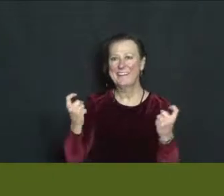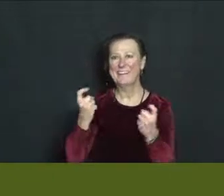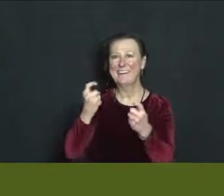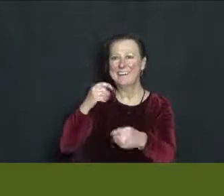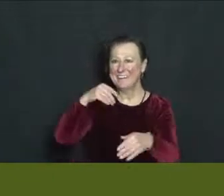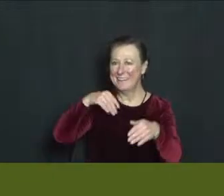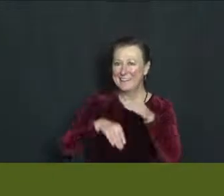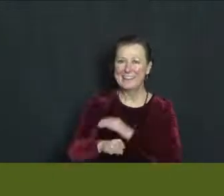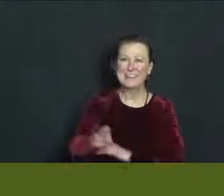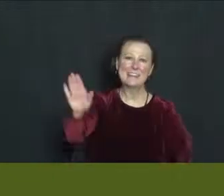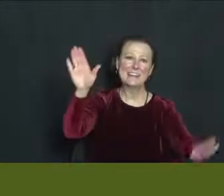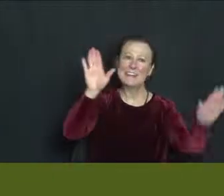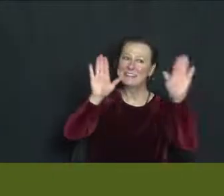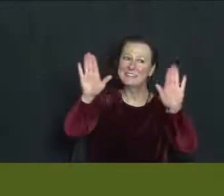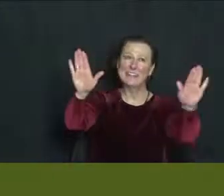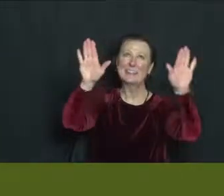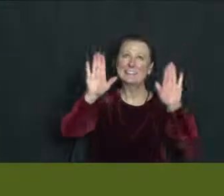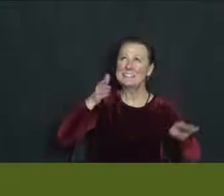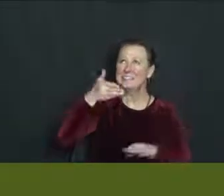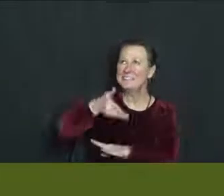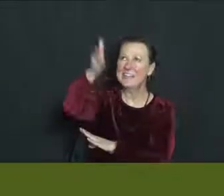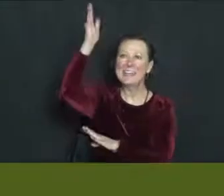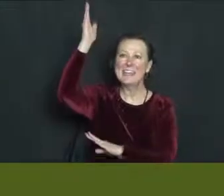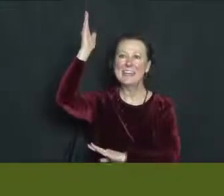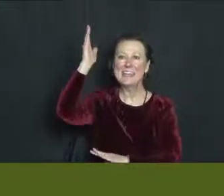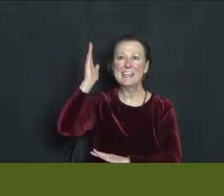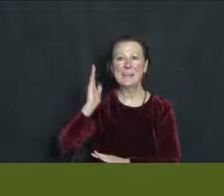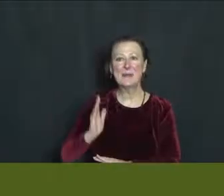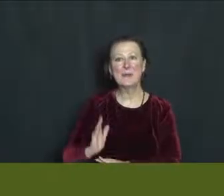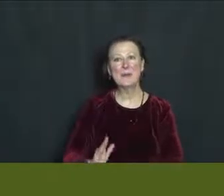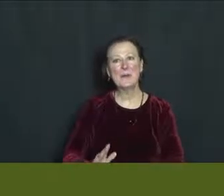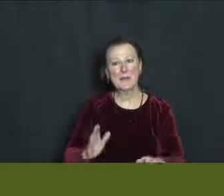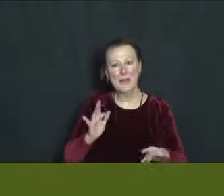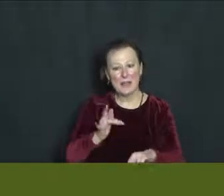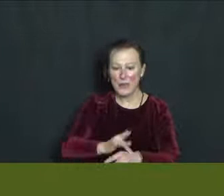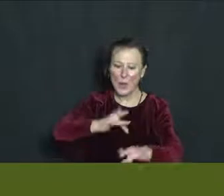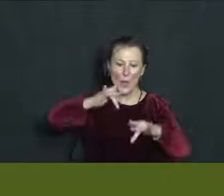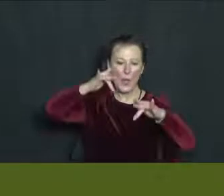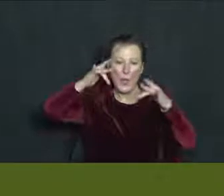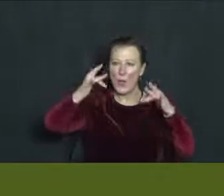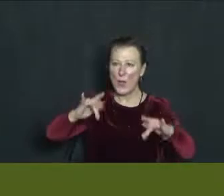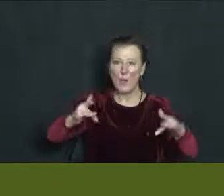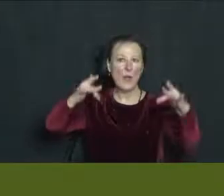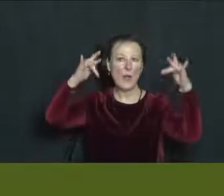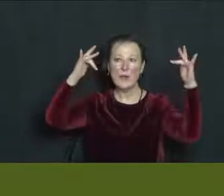Gloria in excelsis Deo.